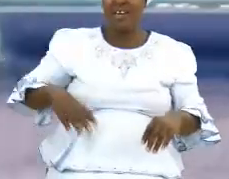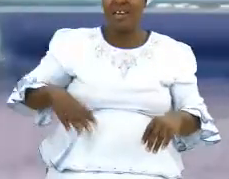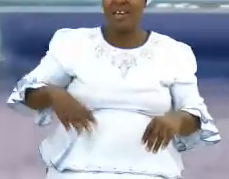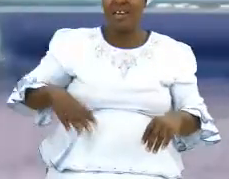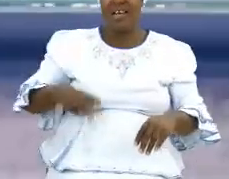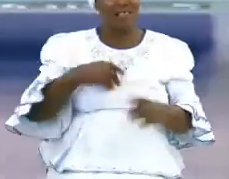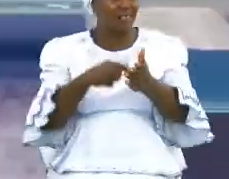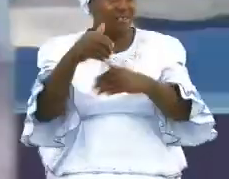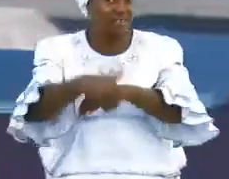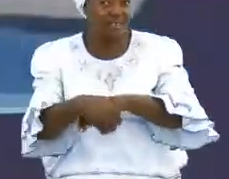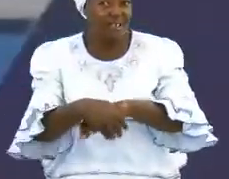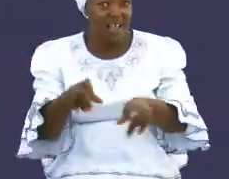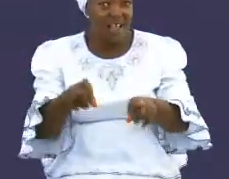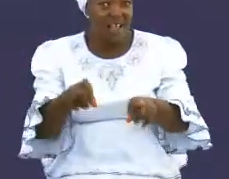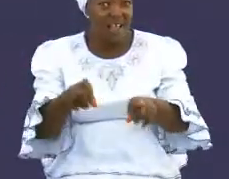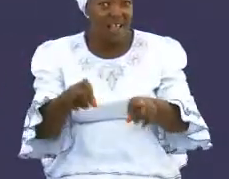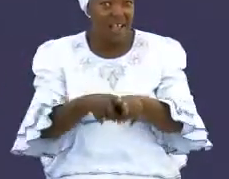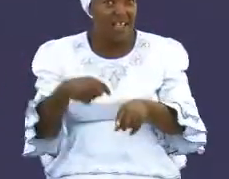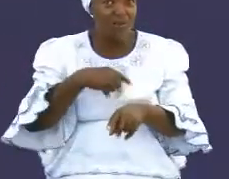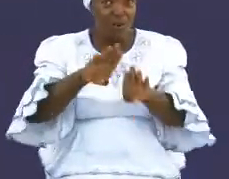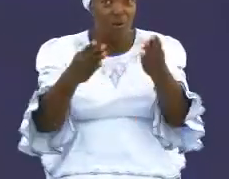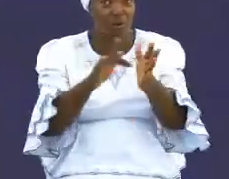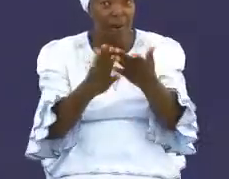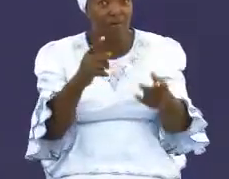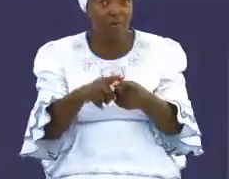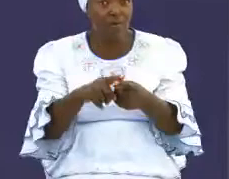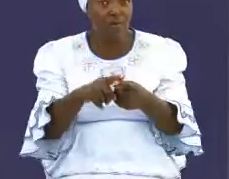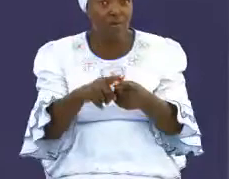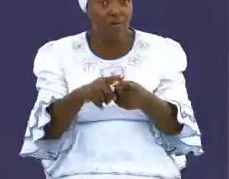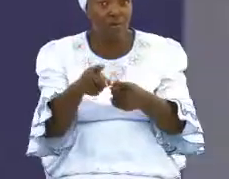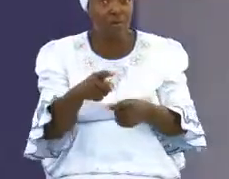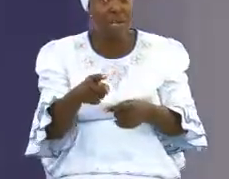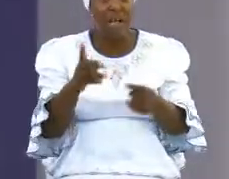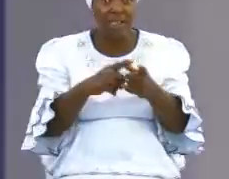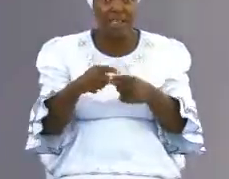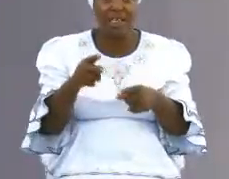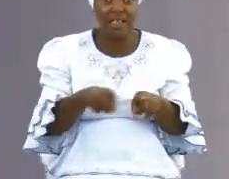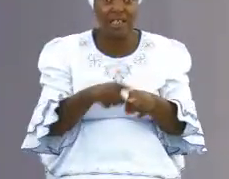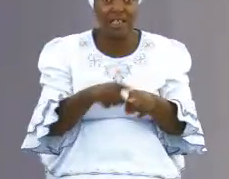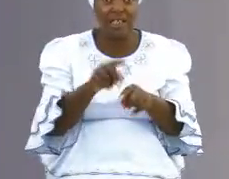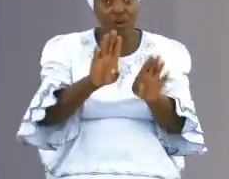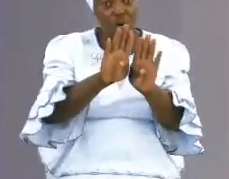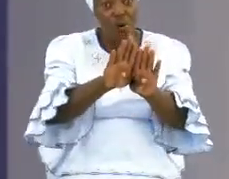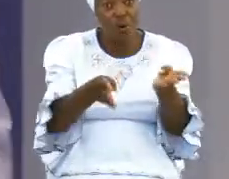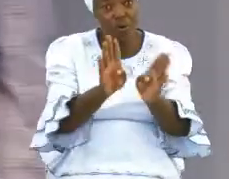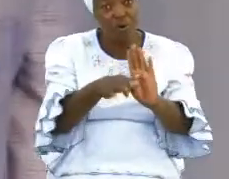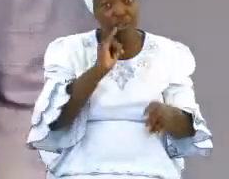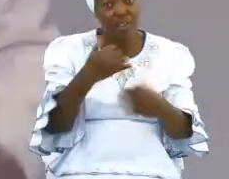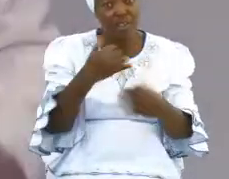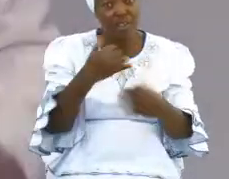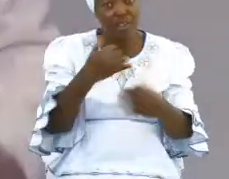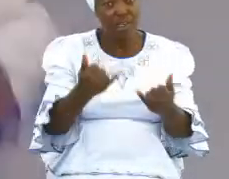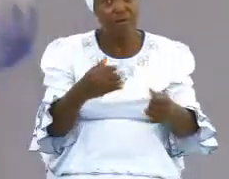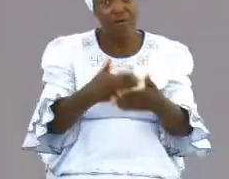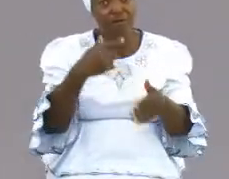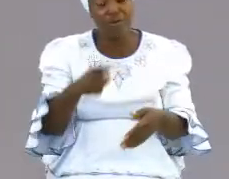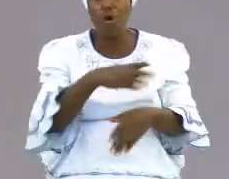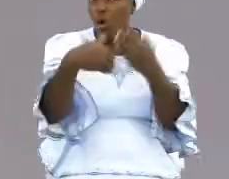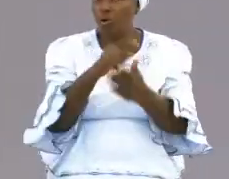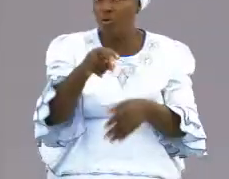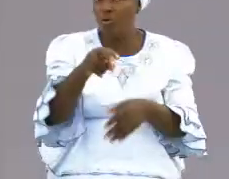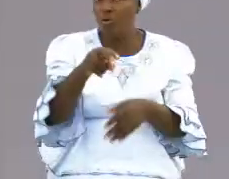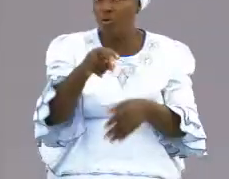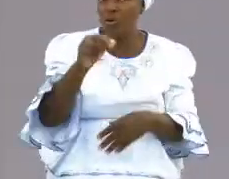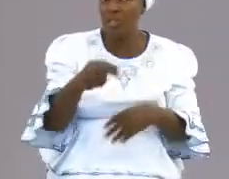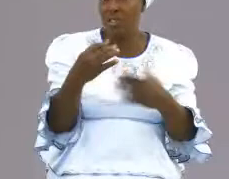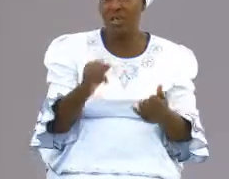tonight, as we have opened the scriptures to you, and the open door is now before you, all you need now is to